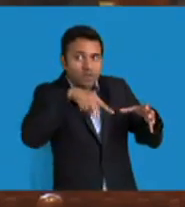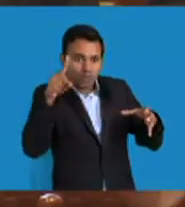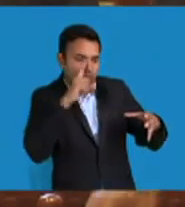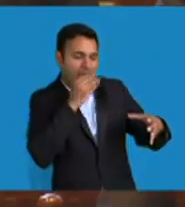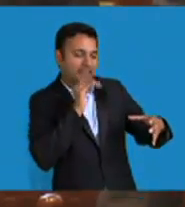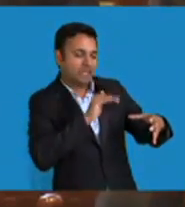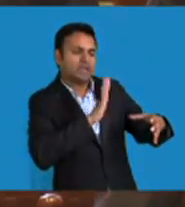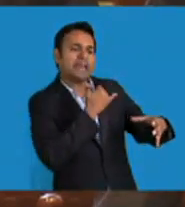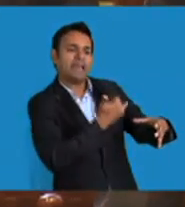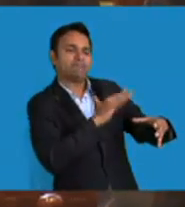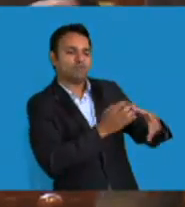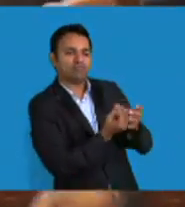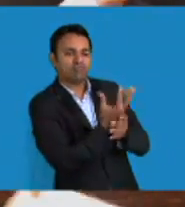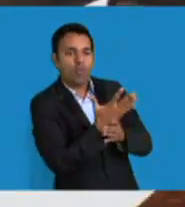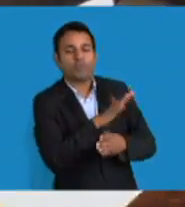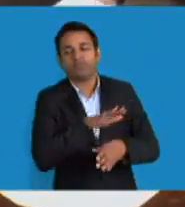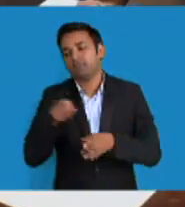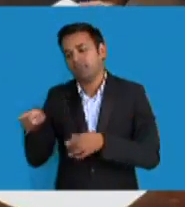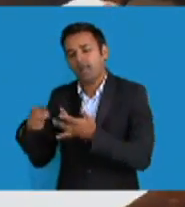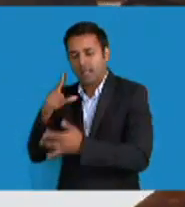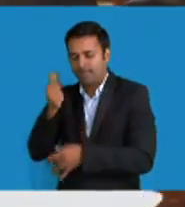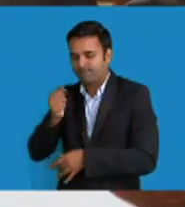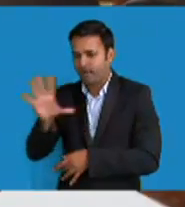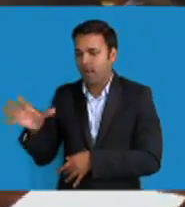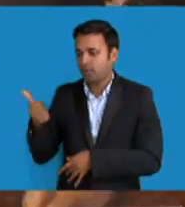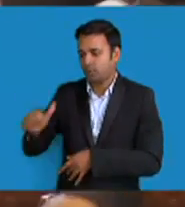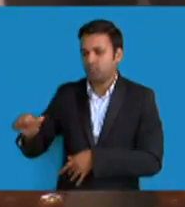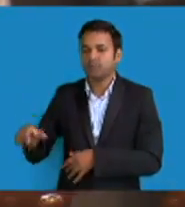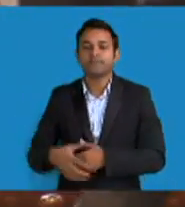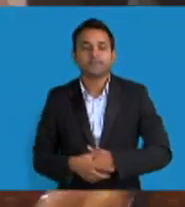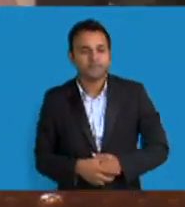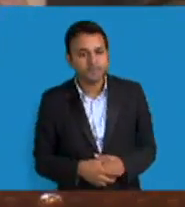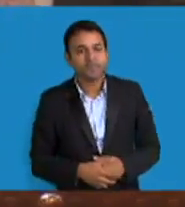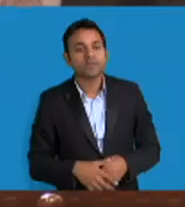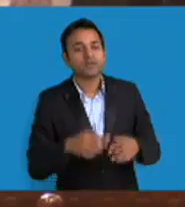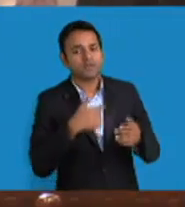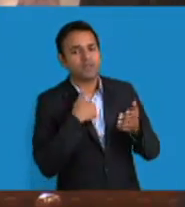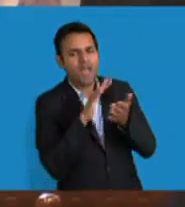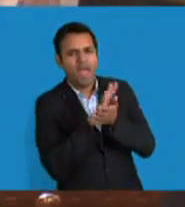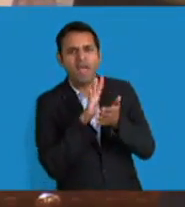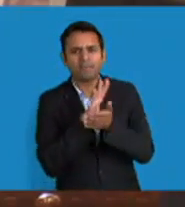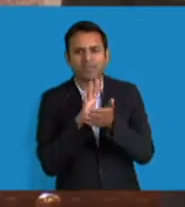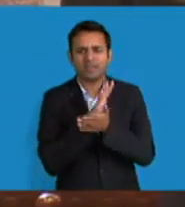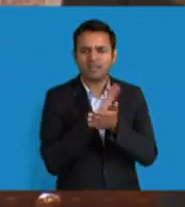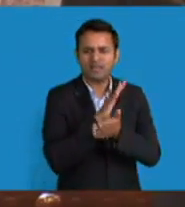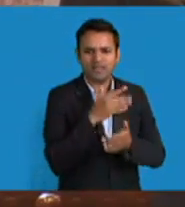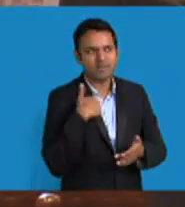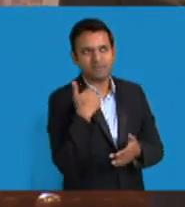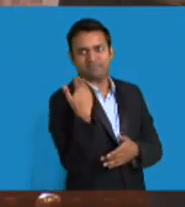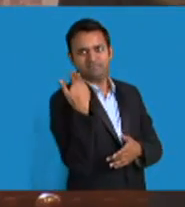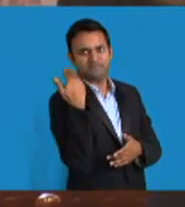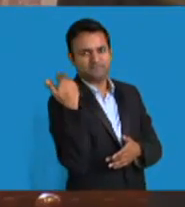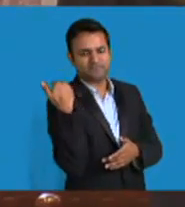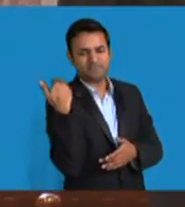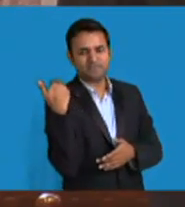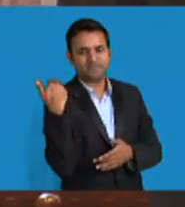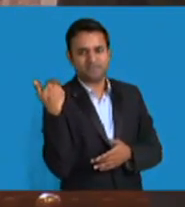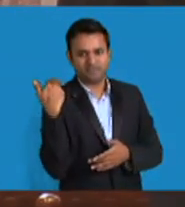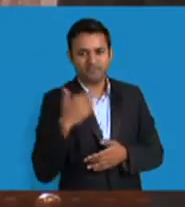Madam Speaker, I'm appreciative of the fact that we had recently visited China